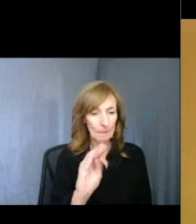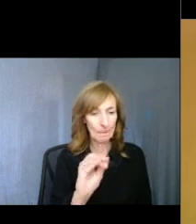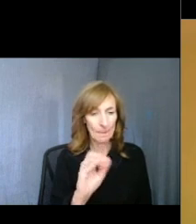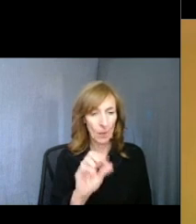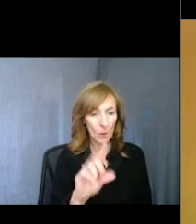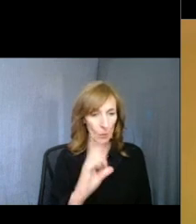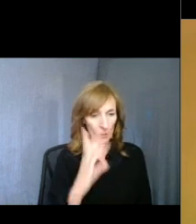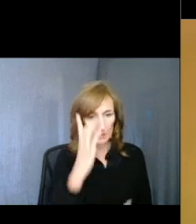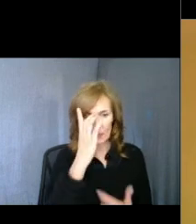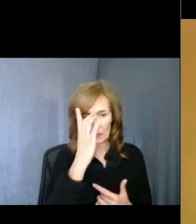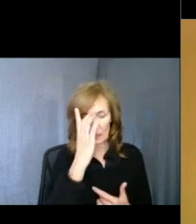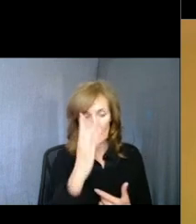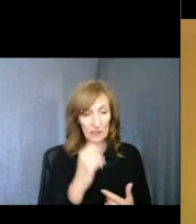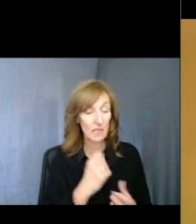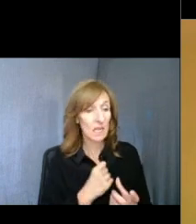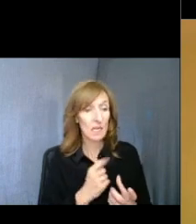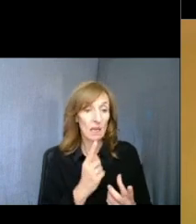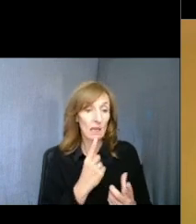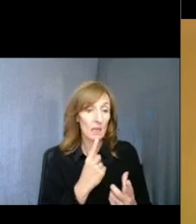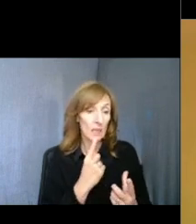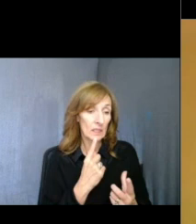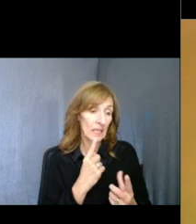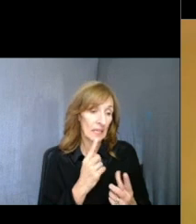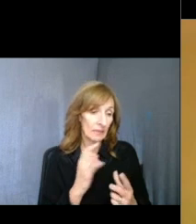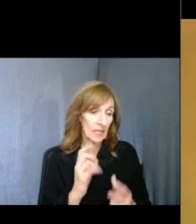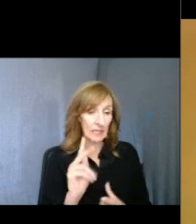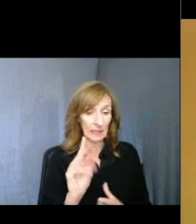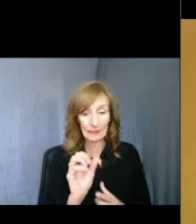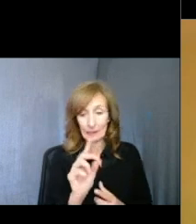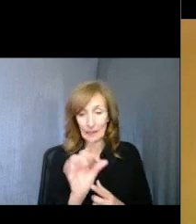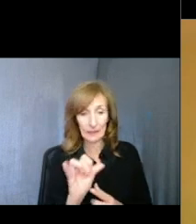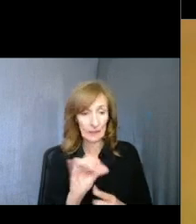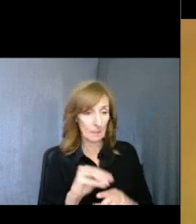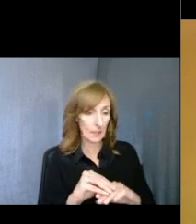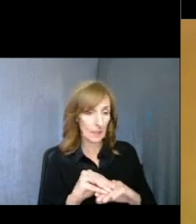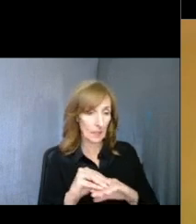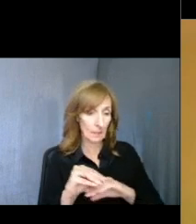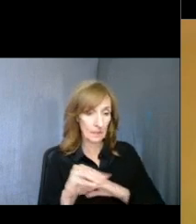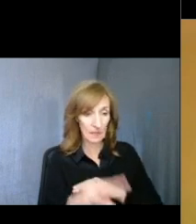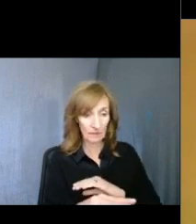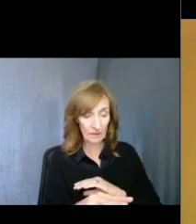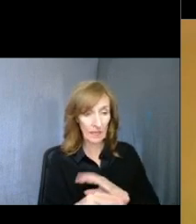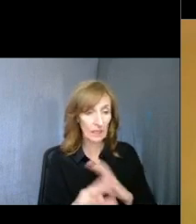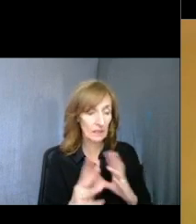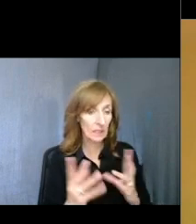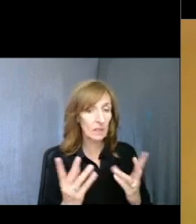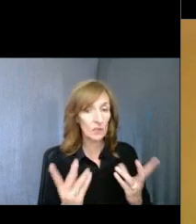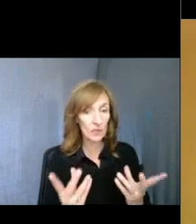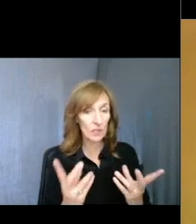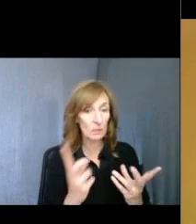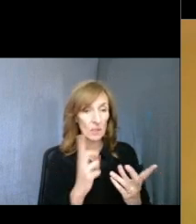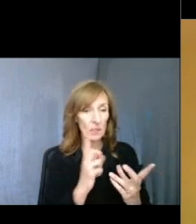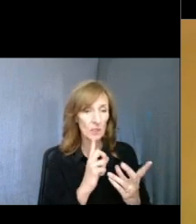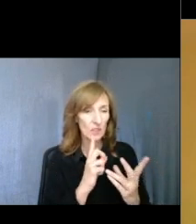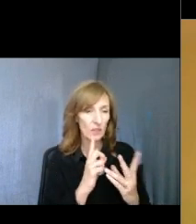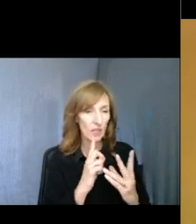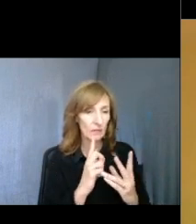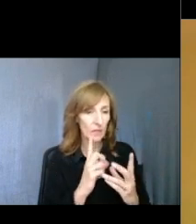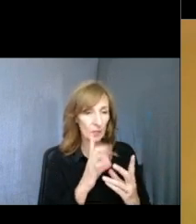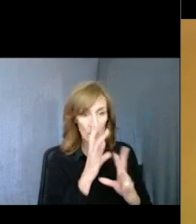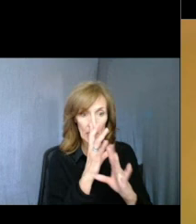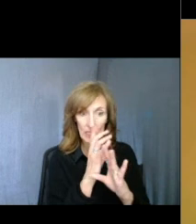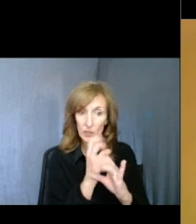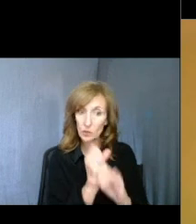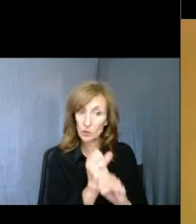becomes affected because you're chronically, in many ways, malnourished. The other thing that's really intriguing that I've heard from a nutritionist